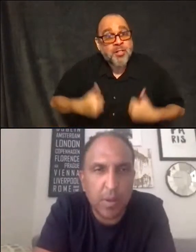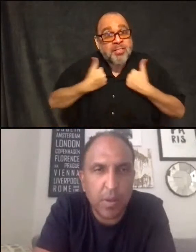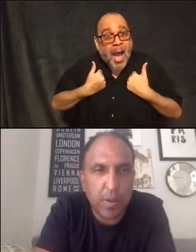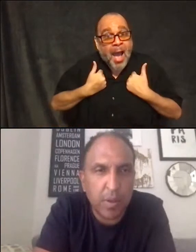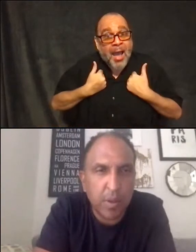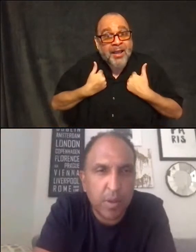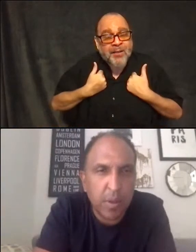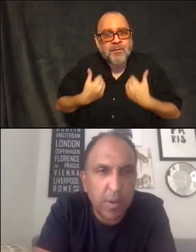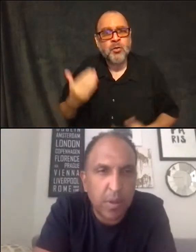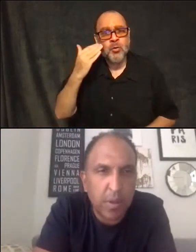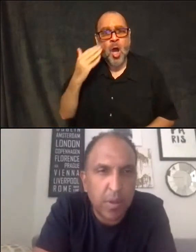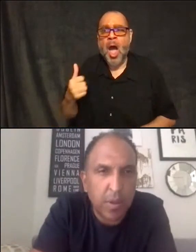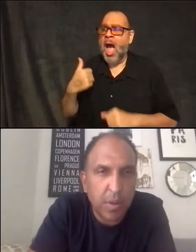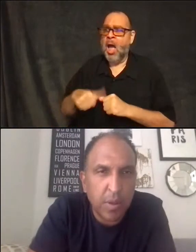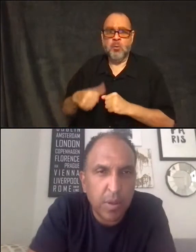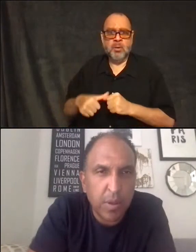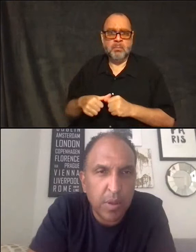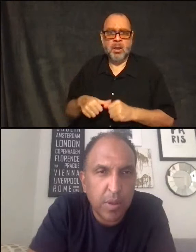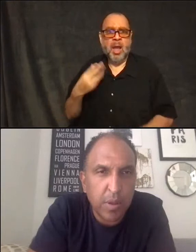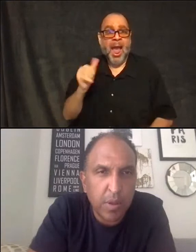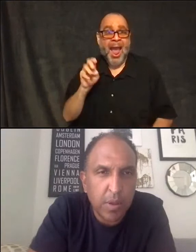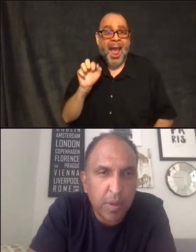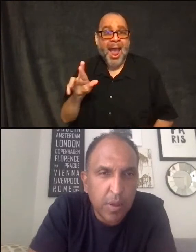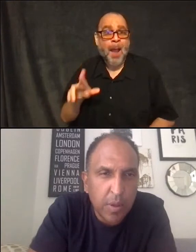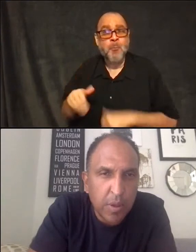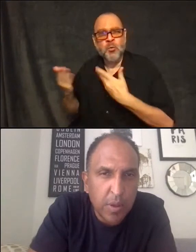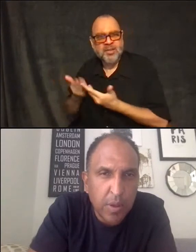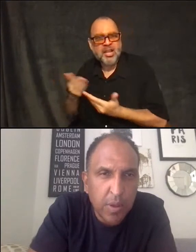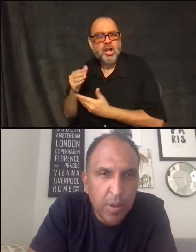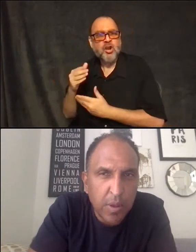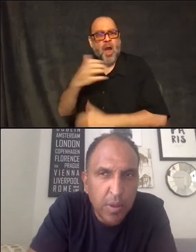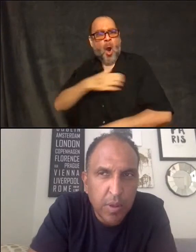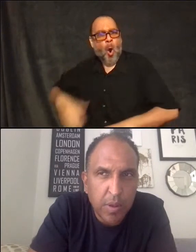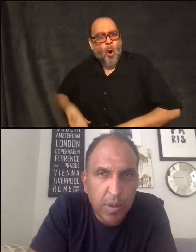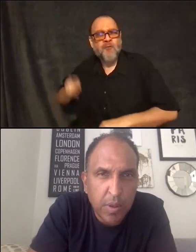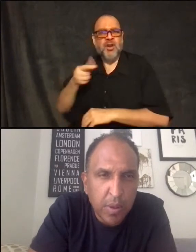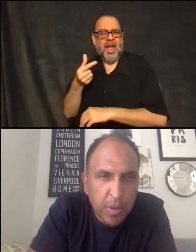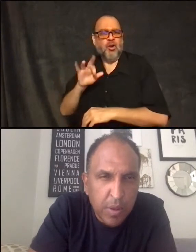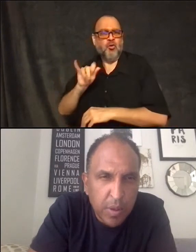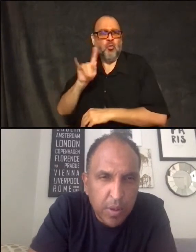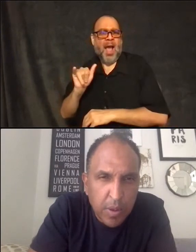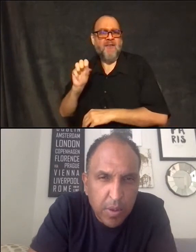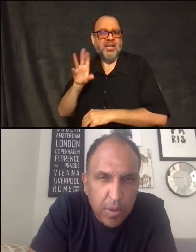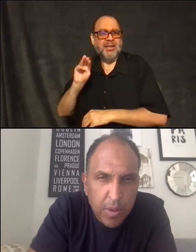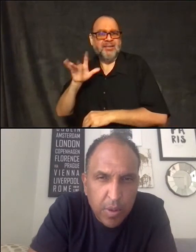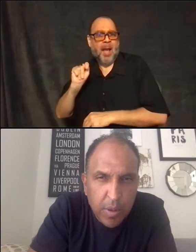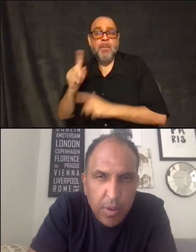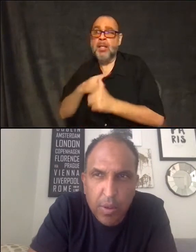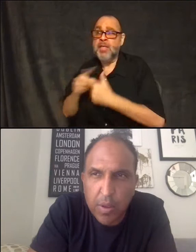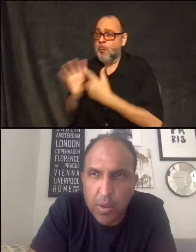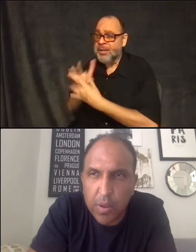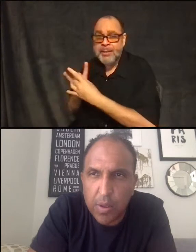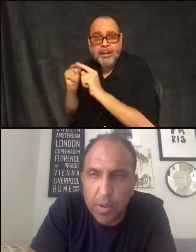Hammer was here at Harvard at the Gravity Summit, we connected there, and then we reconnected here on, Twitter Spaces or whatever the case might be. It's